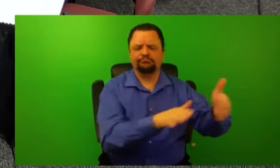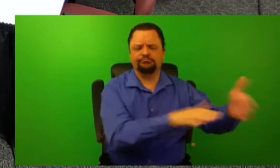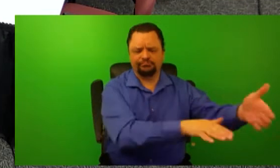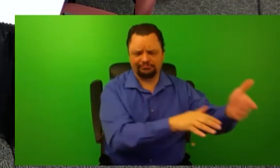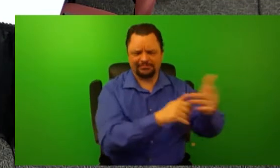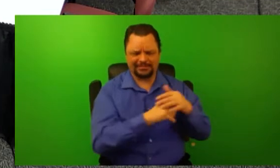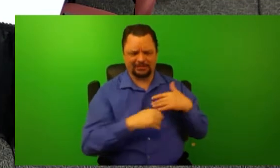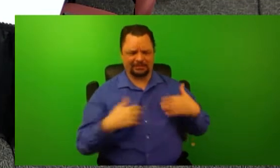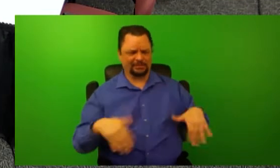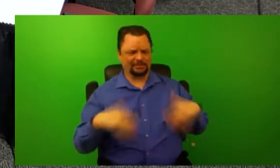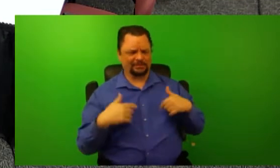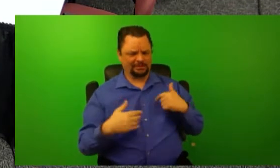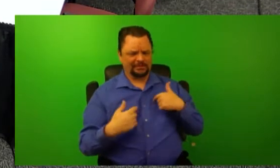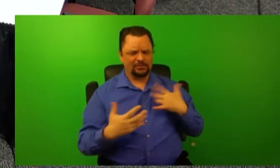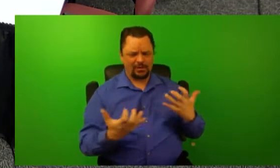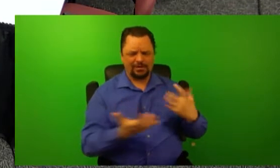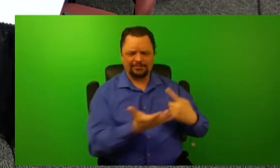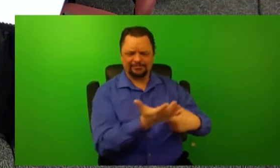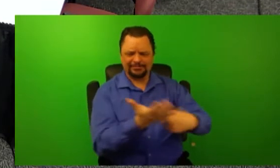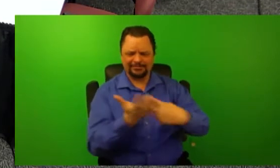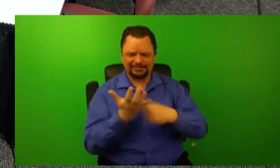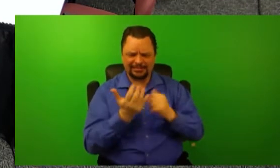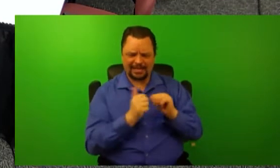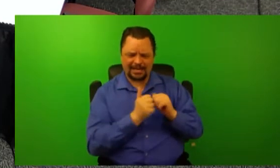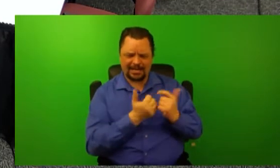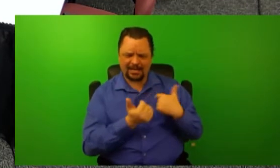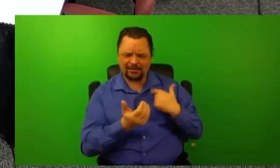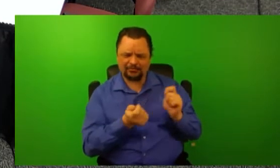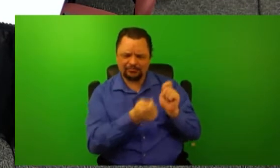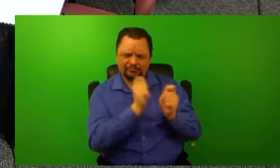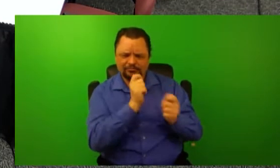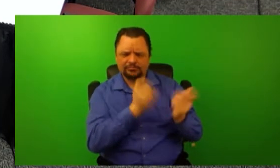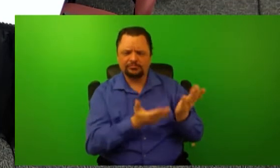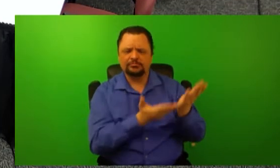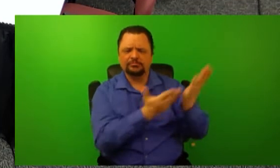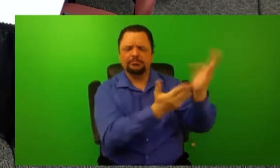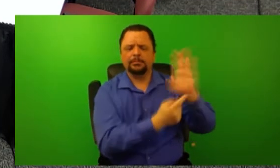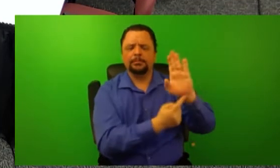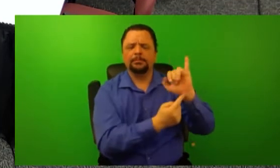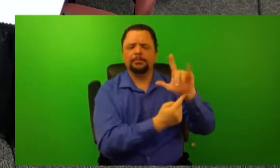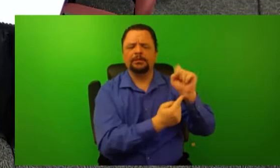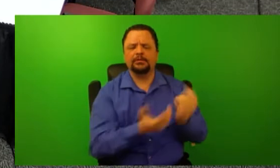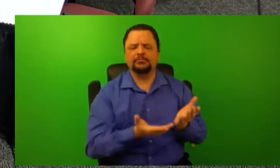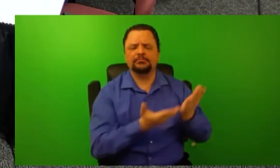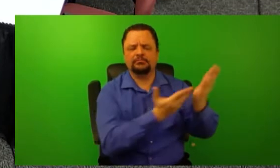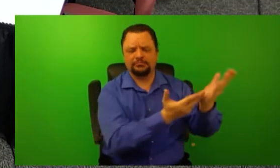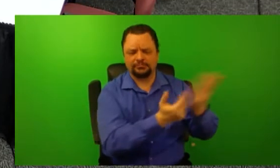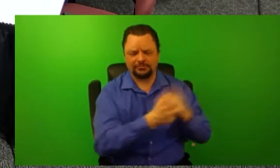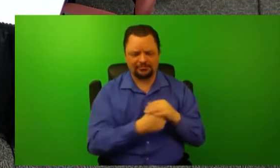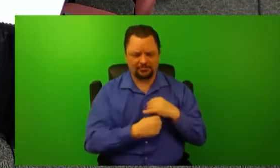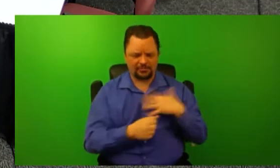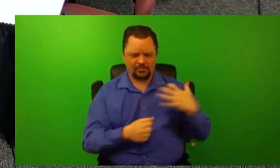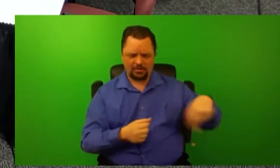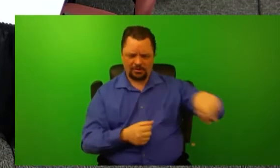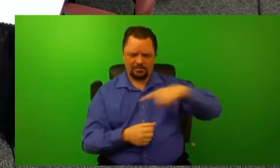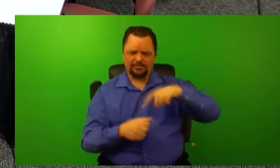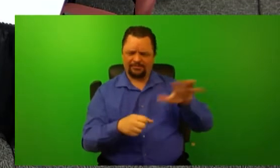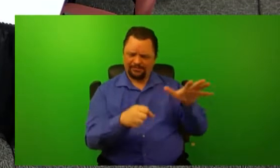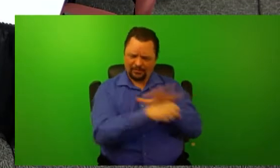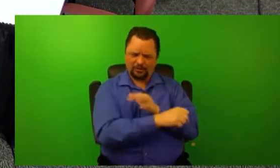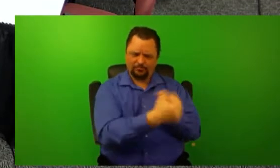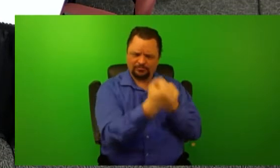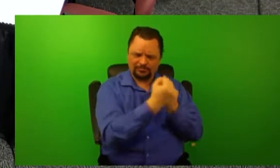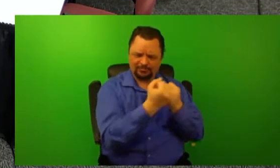at the legislative effort, and I'm fully supportive of some of the changes that are recommended to reverse some of the